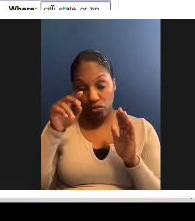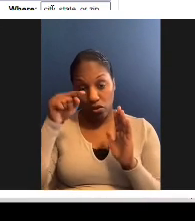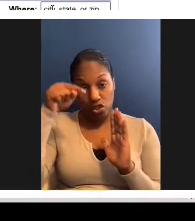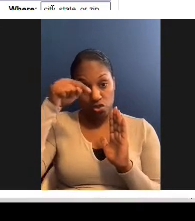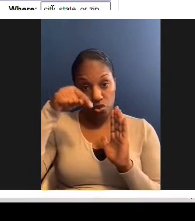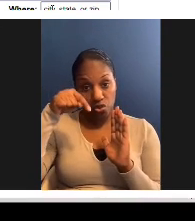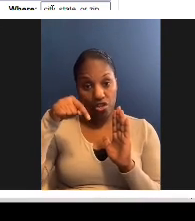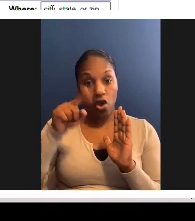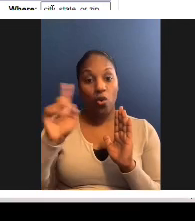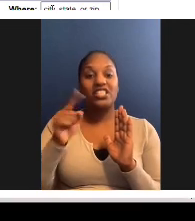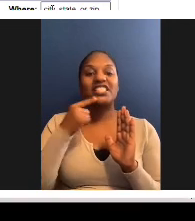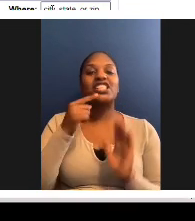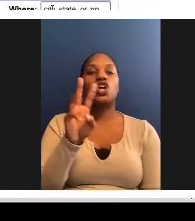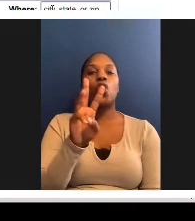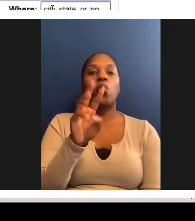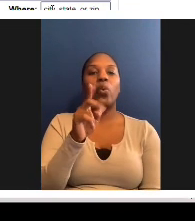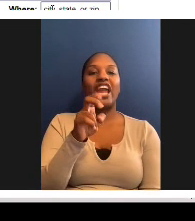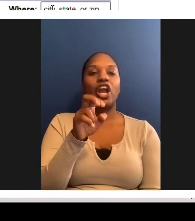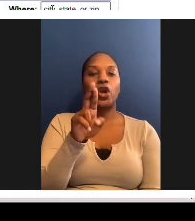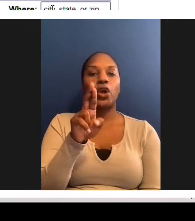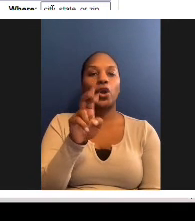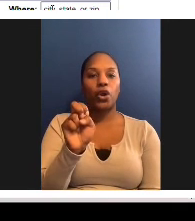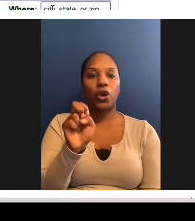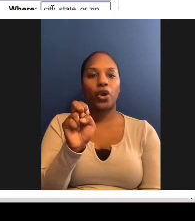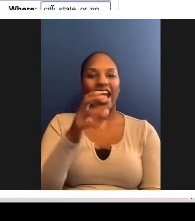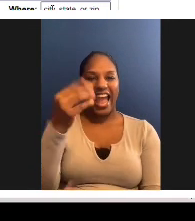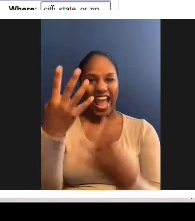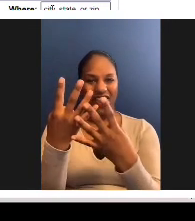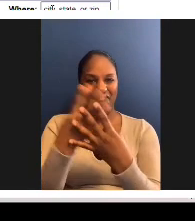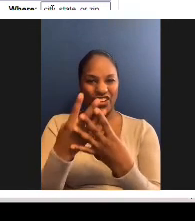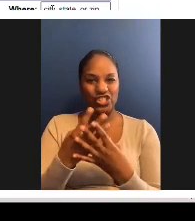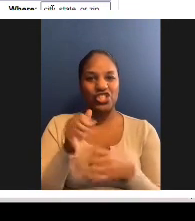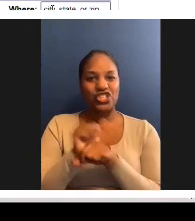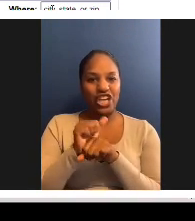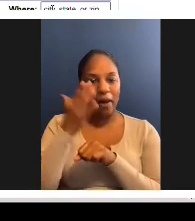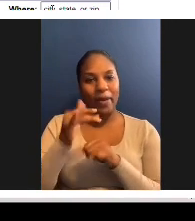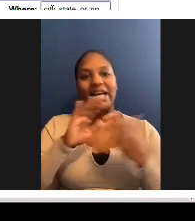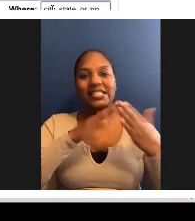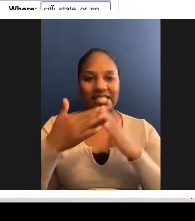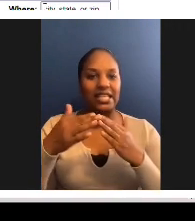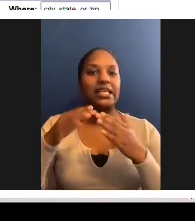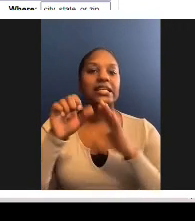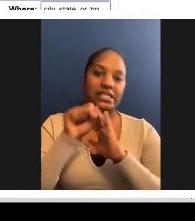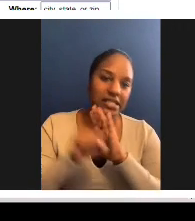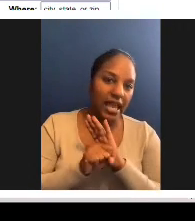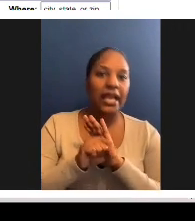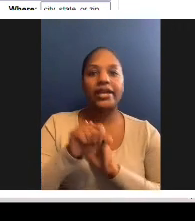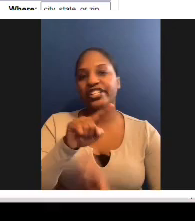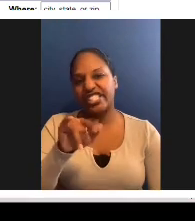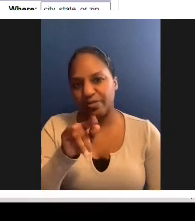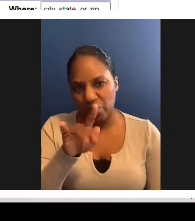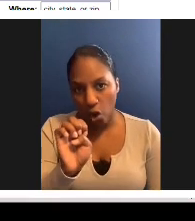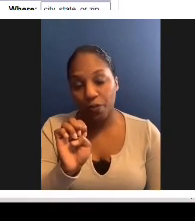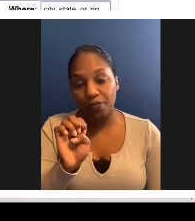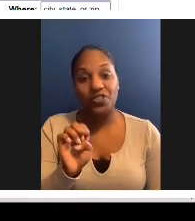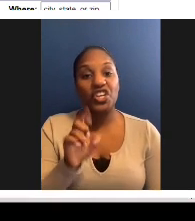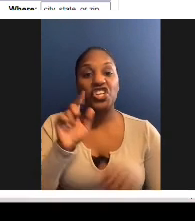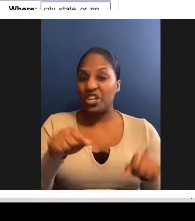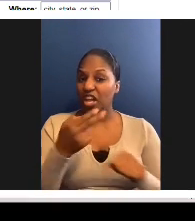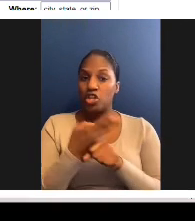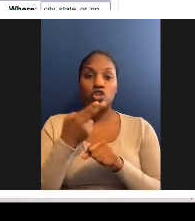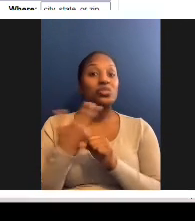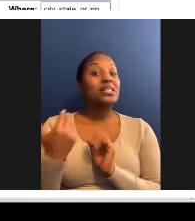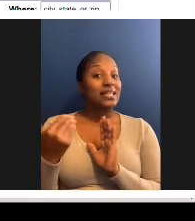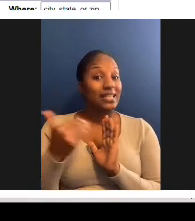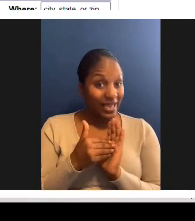the where and filter those jobs by city or state or a zip code. So this could be used, again,